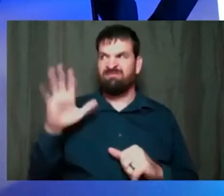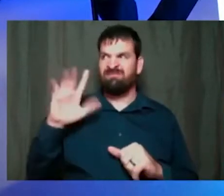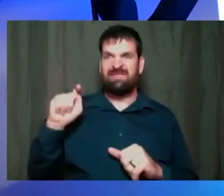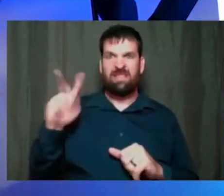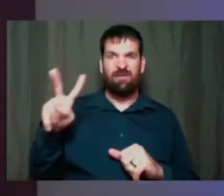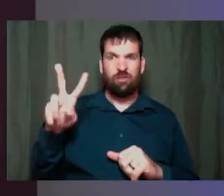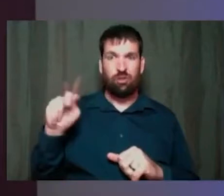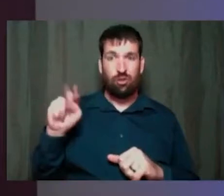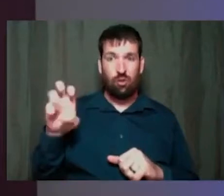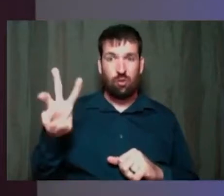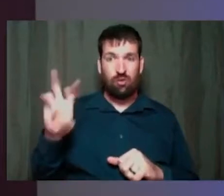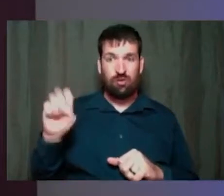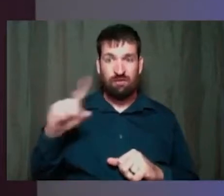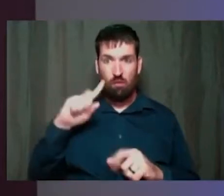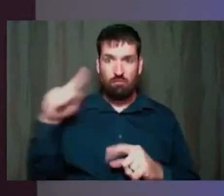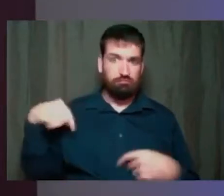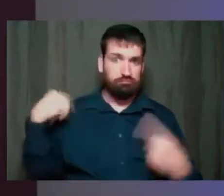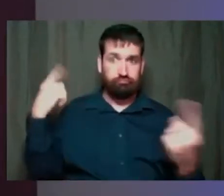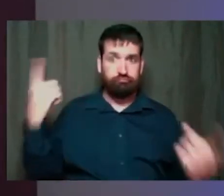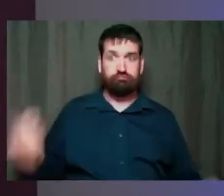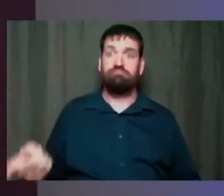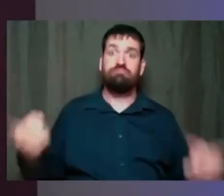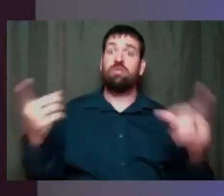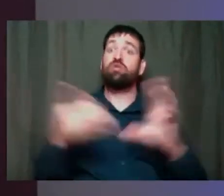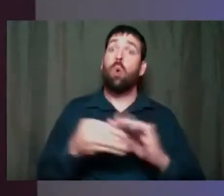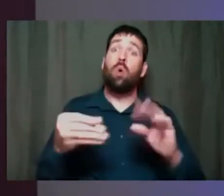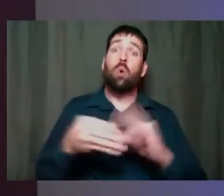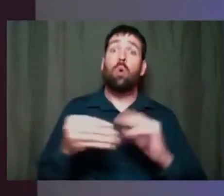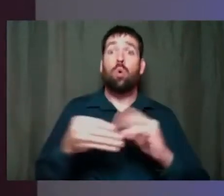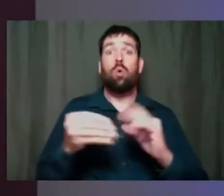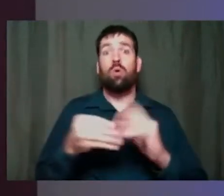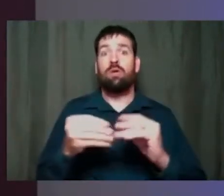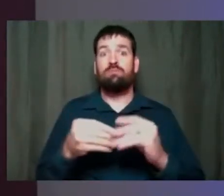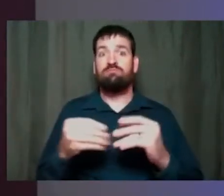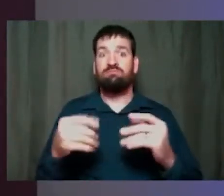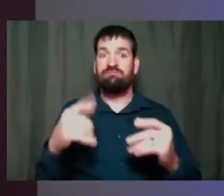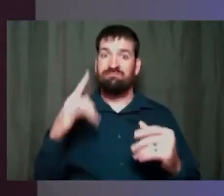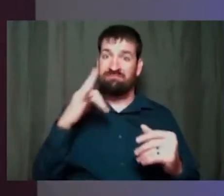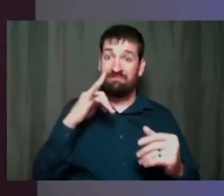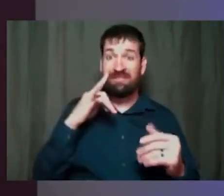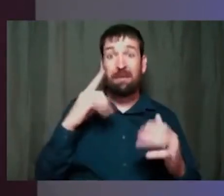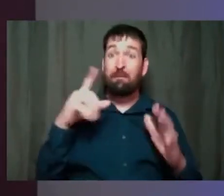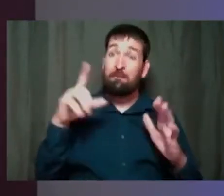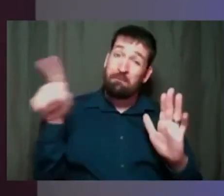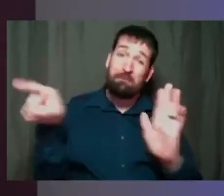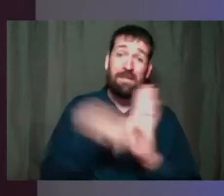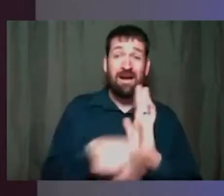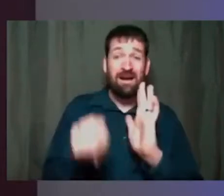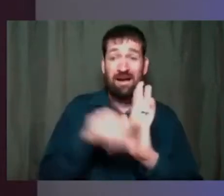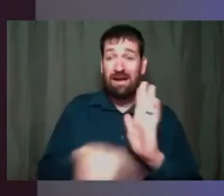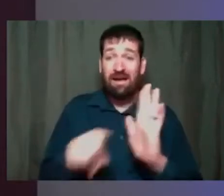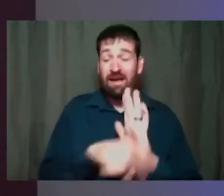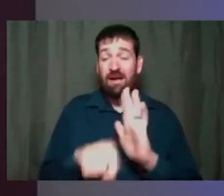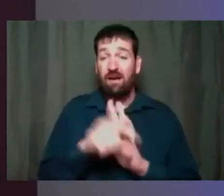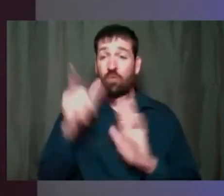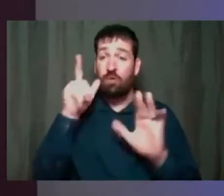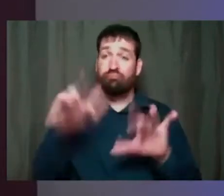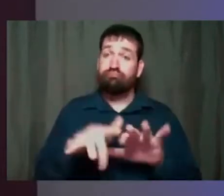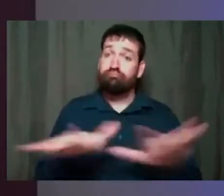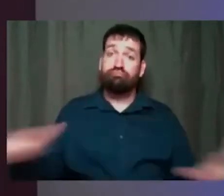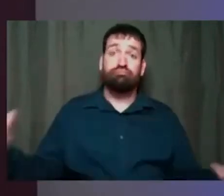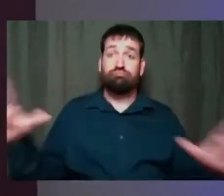it the stories sounded the same and bad news sells and it is tough because